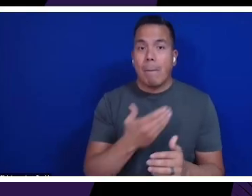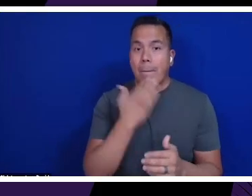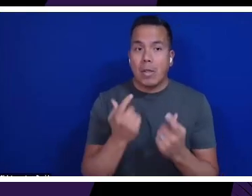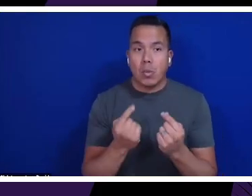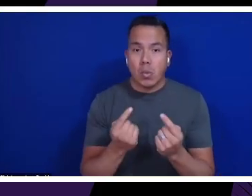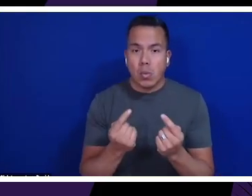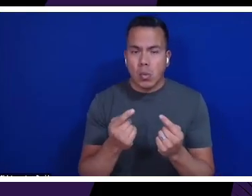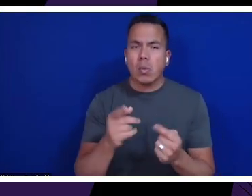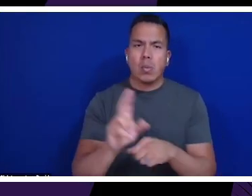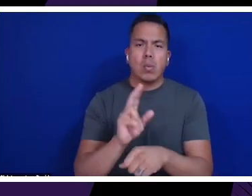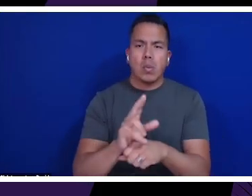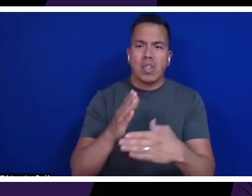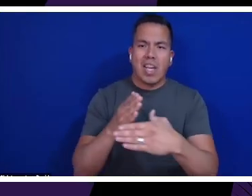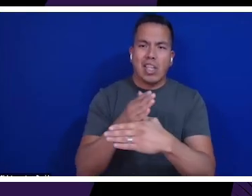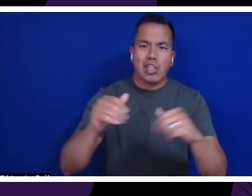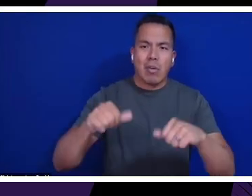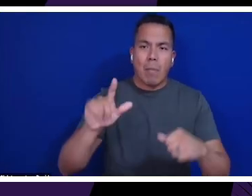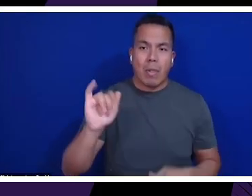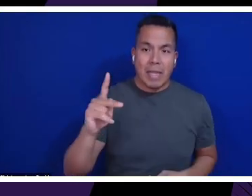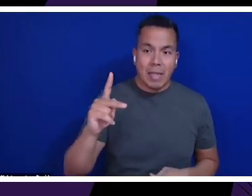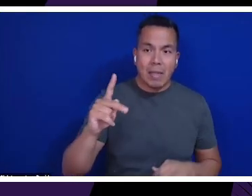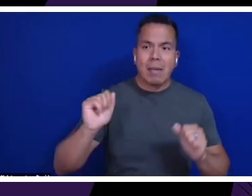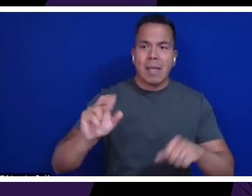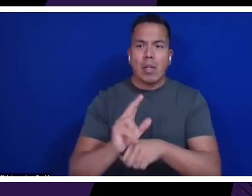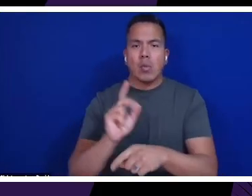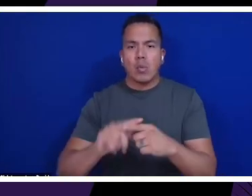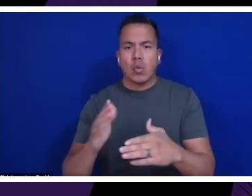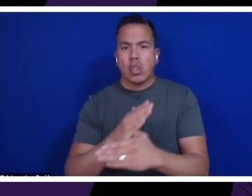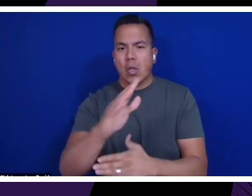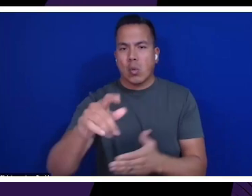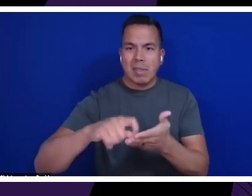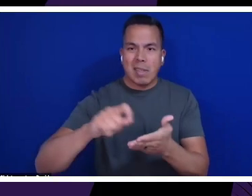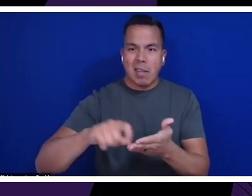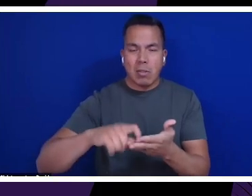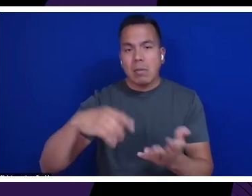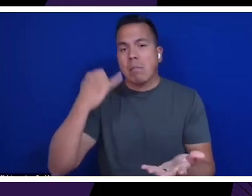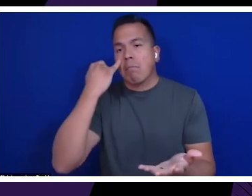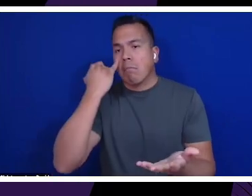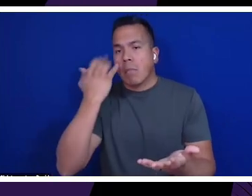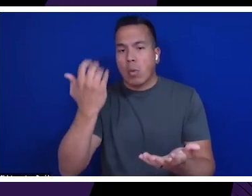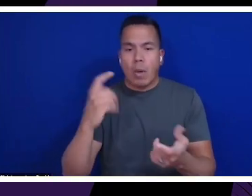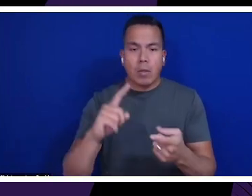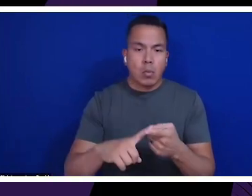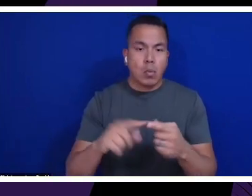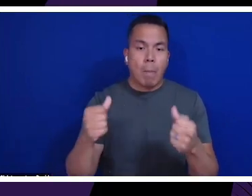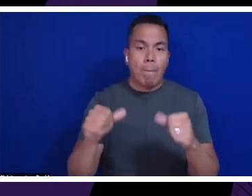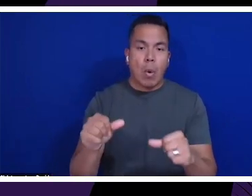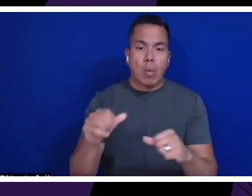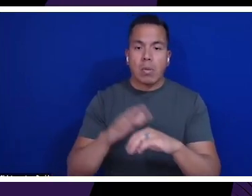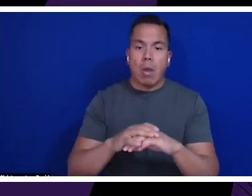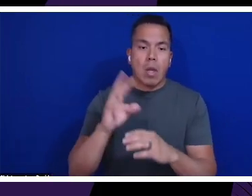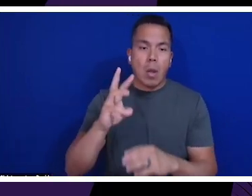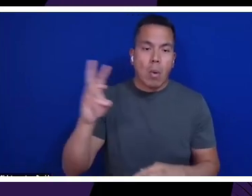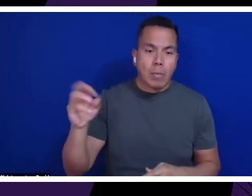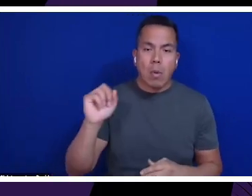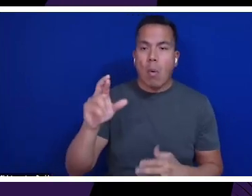shareable link that you can use to share your sketch. Say you want to post it on, you want to put it on your website or feature on blog